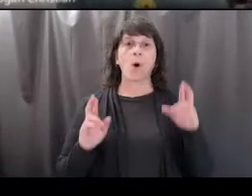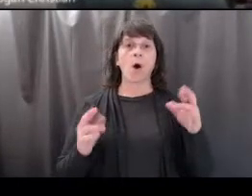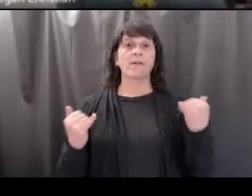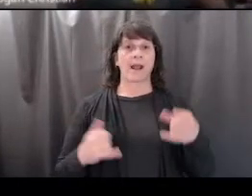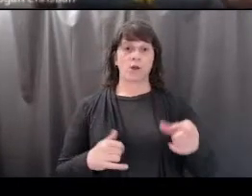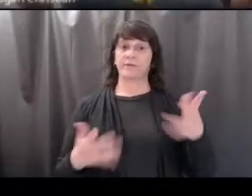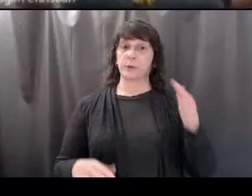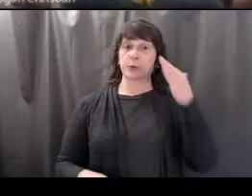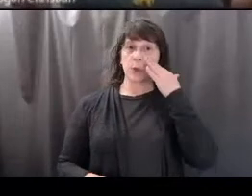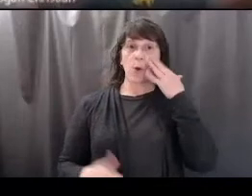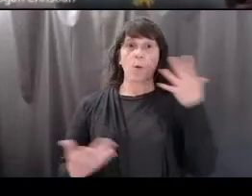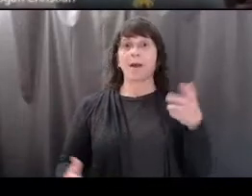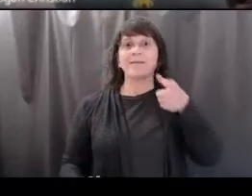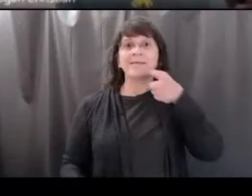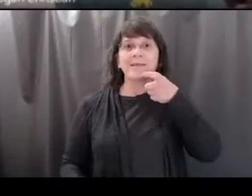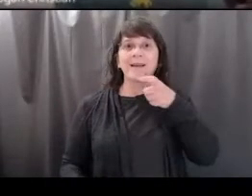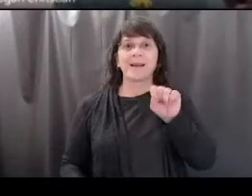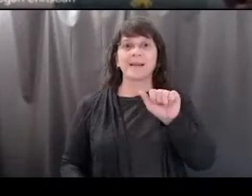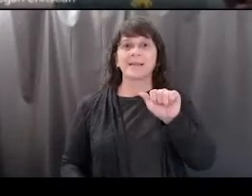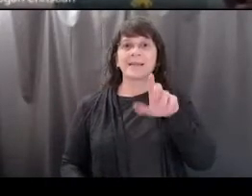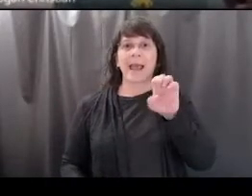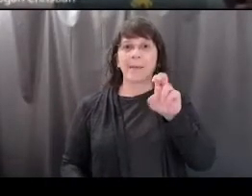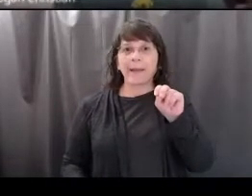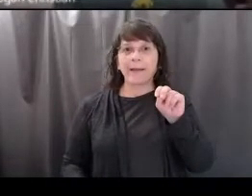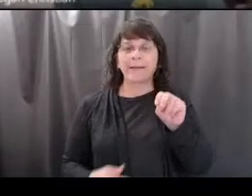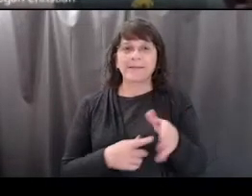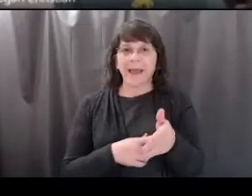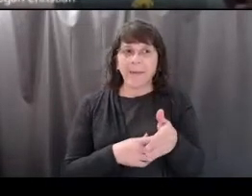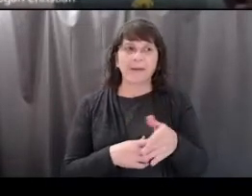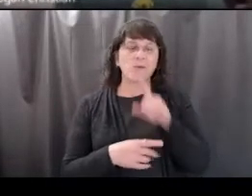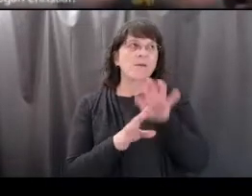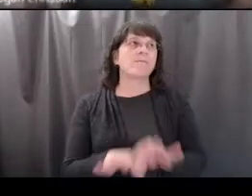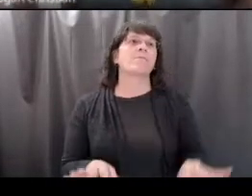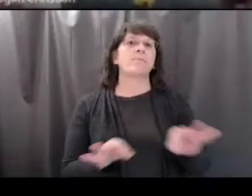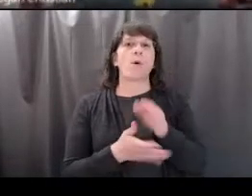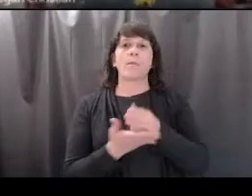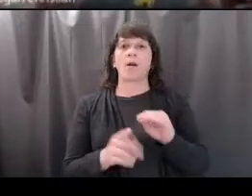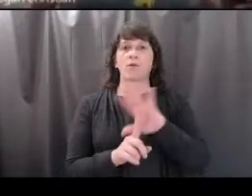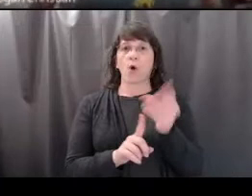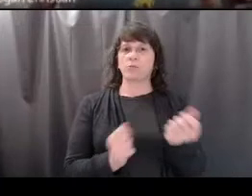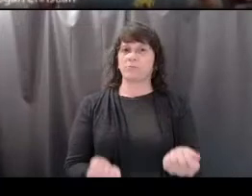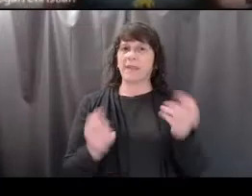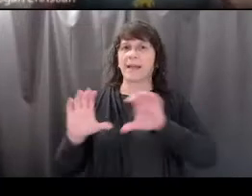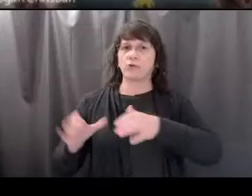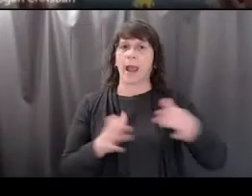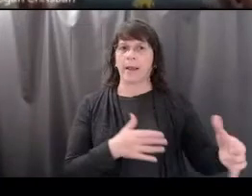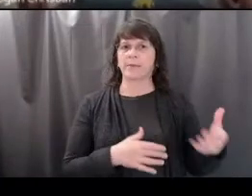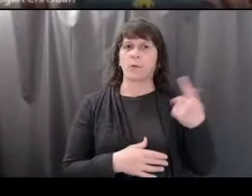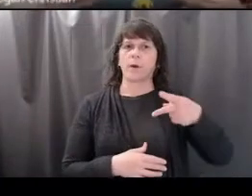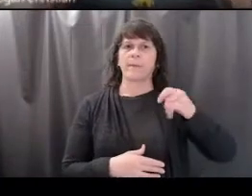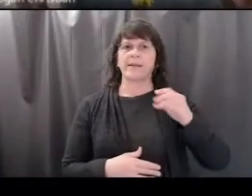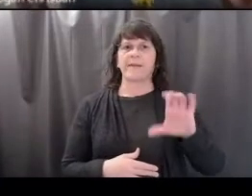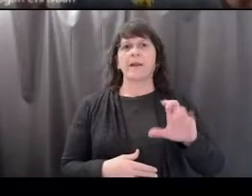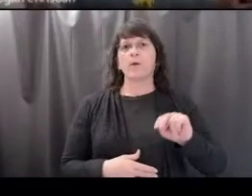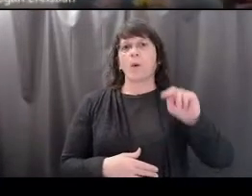have it. It's salmon. Salmon are a very important part of the culture of many of the tribal nations in the Pacific